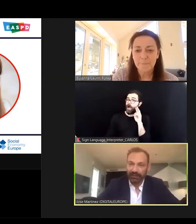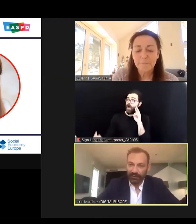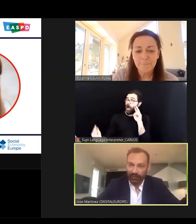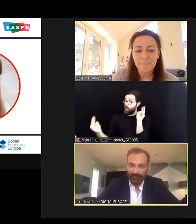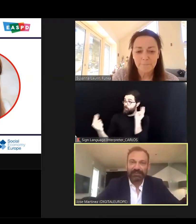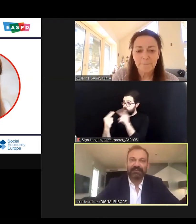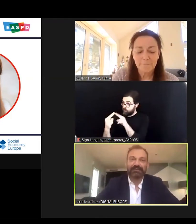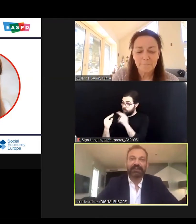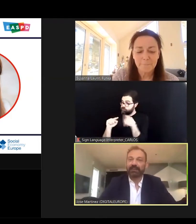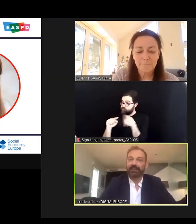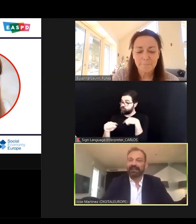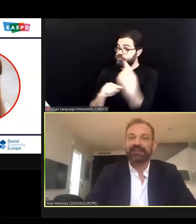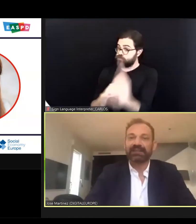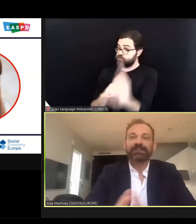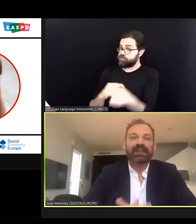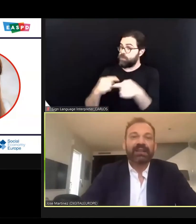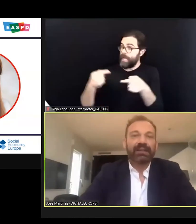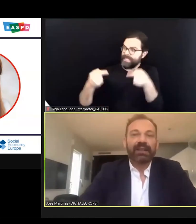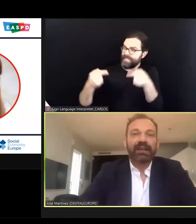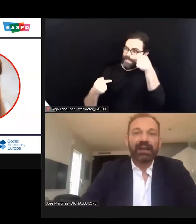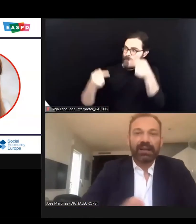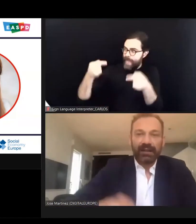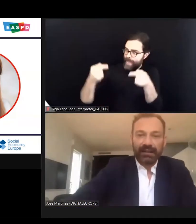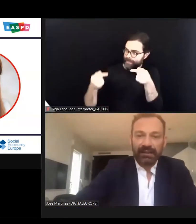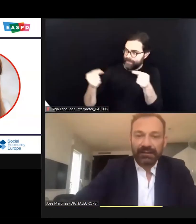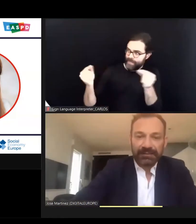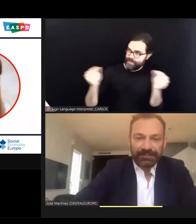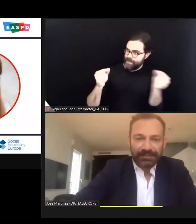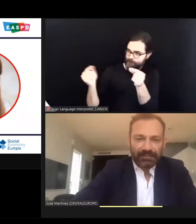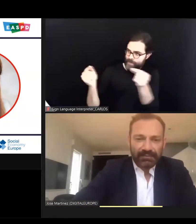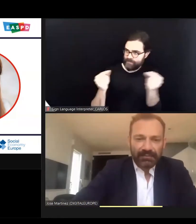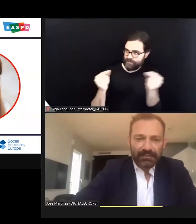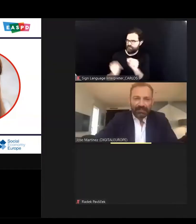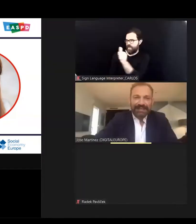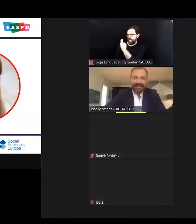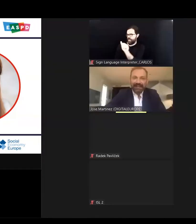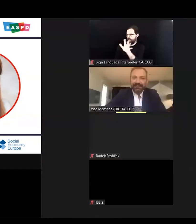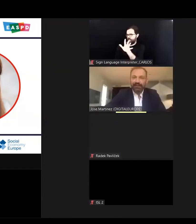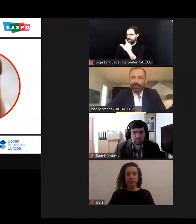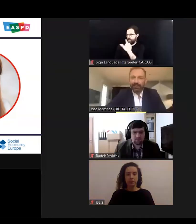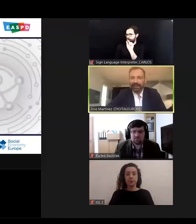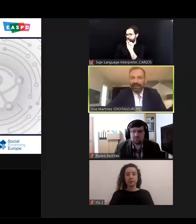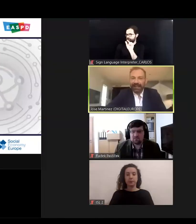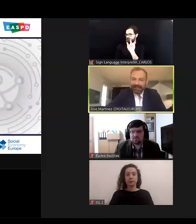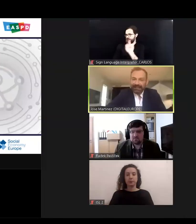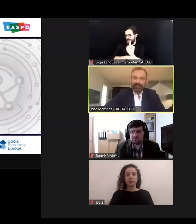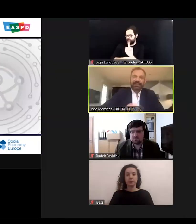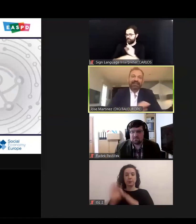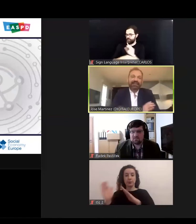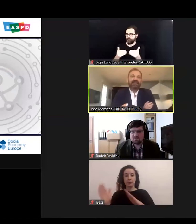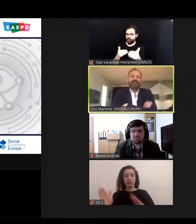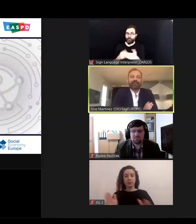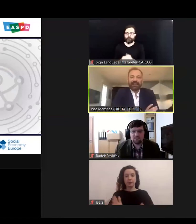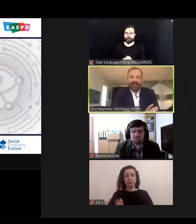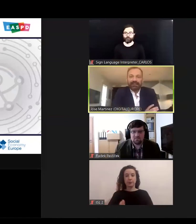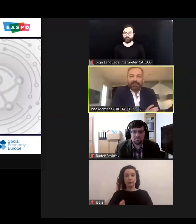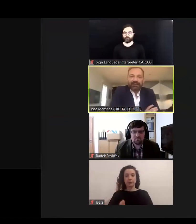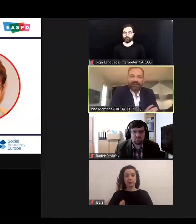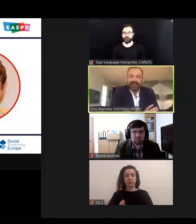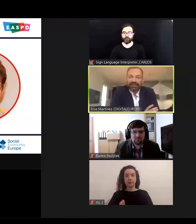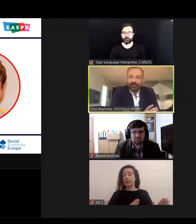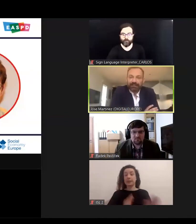look into in a very serious way. On the other hand, when they are finishing that work, when they have trained their staff, and when they have made